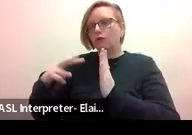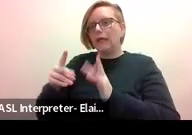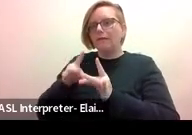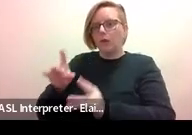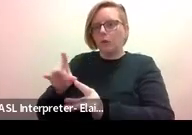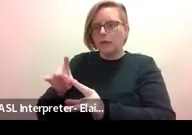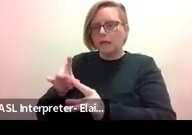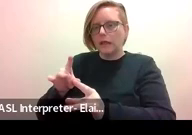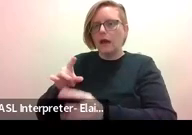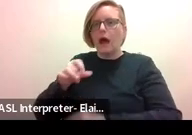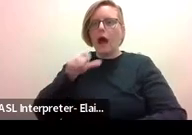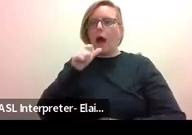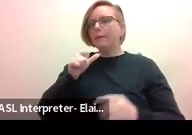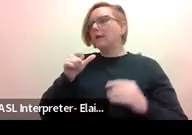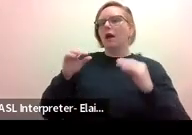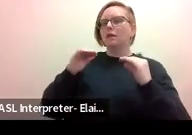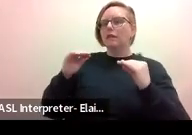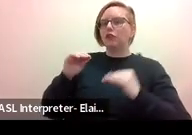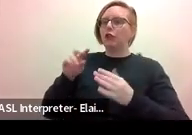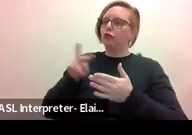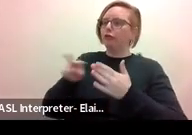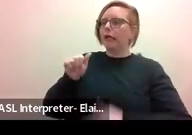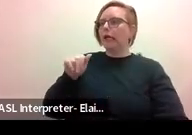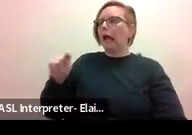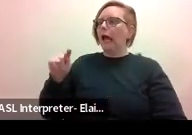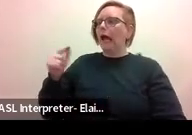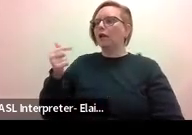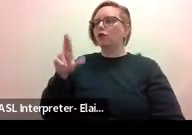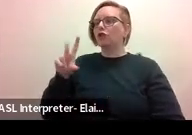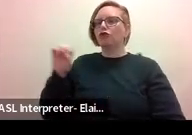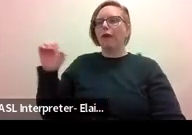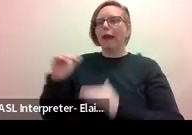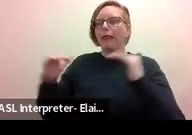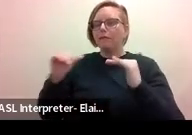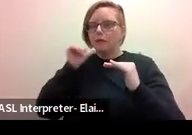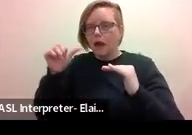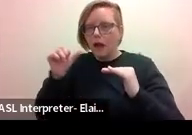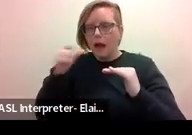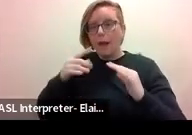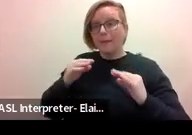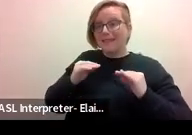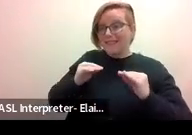not teaching read at grade level. So think of it that way. So